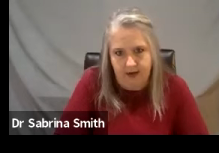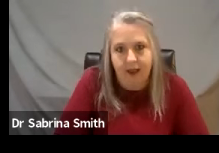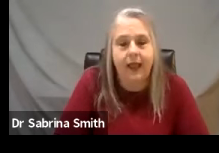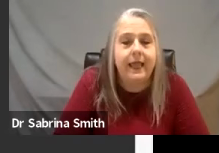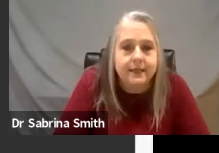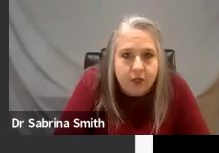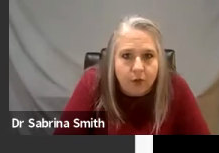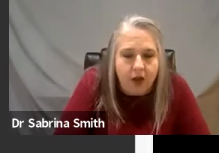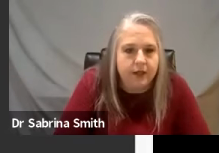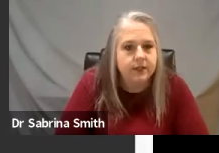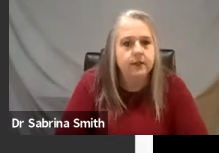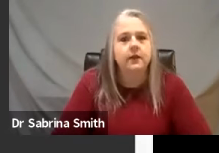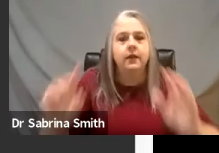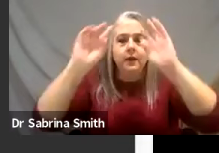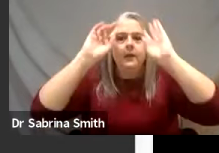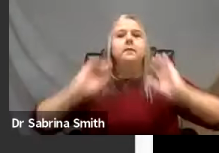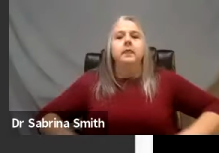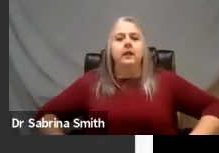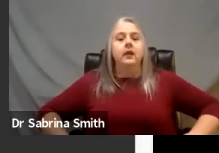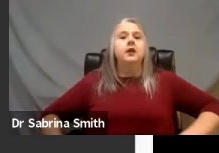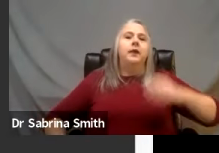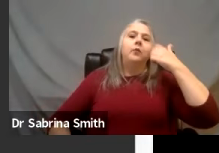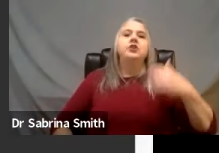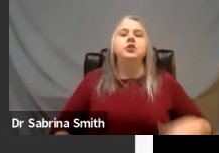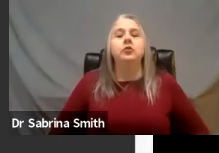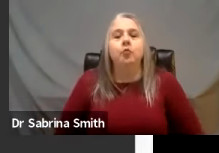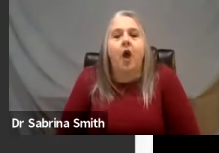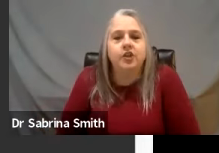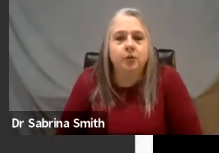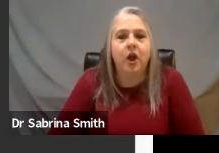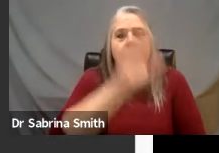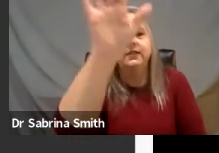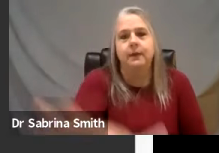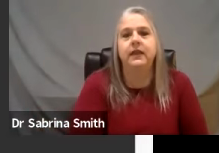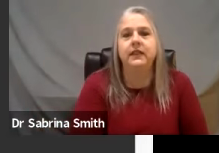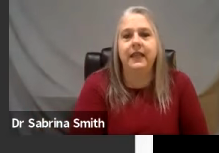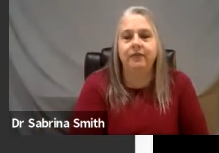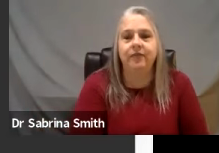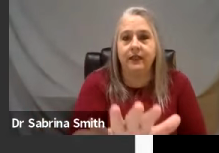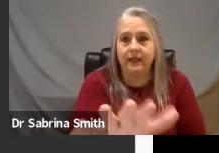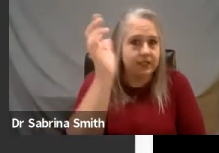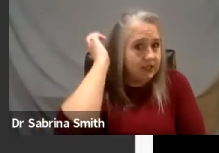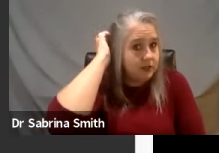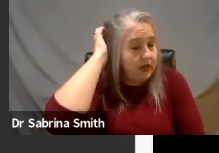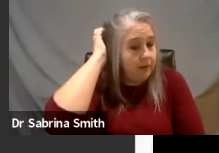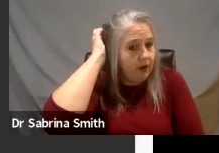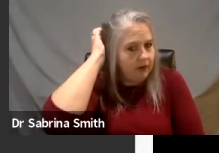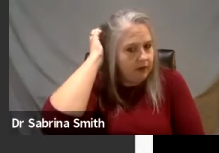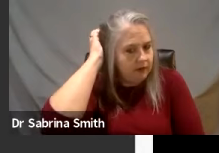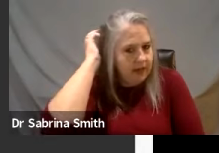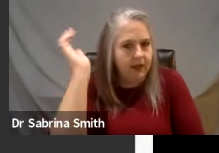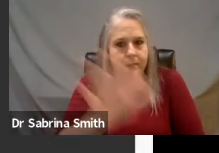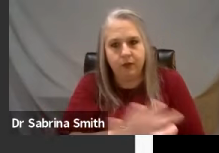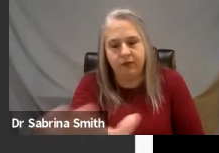Again, I can't see your product, but I want you to watch your product, and I'm going to leave at least this one up here.